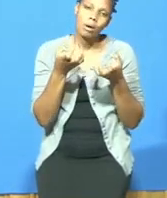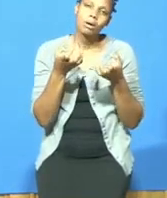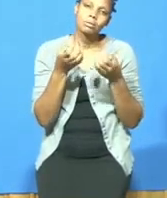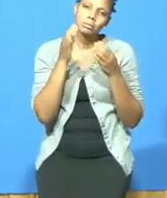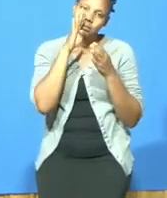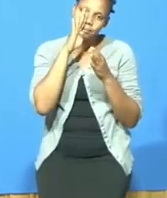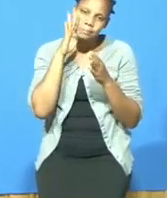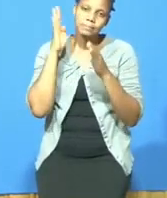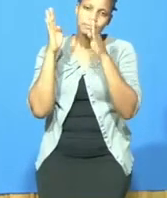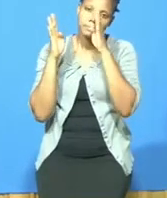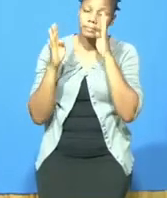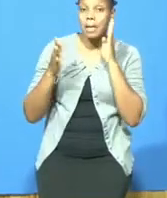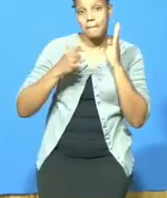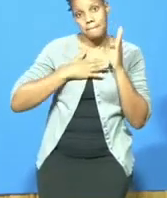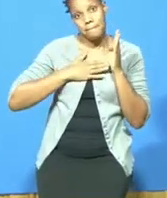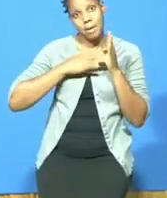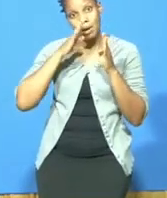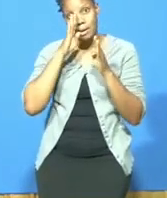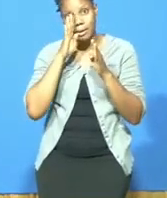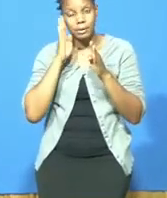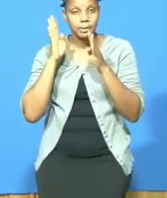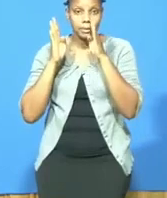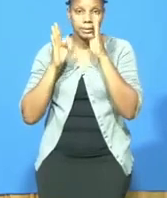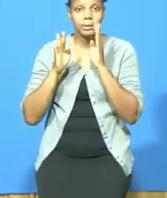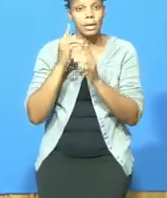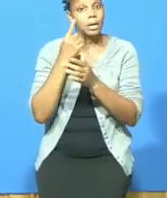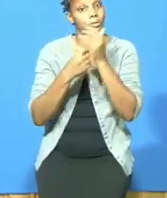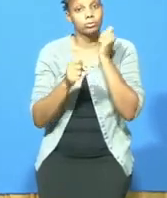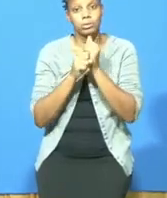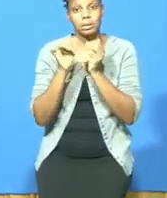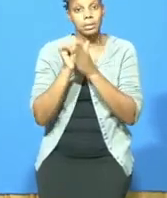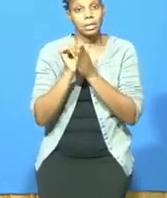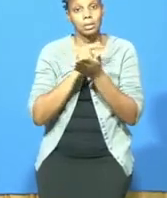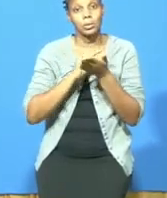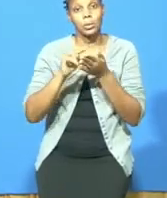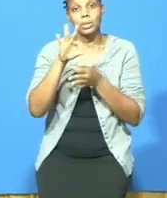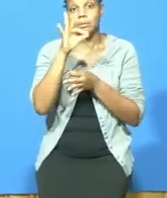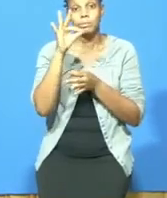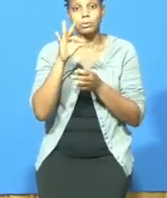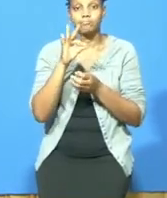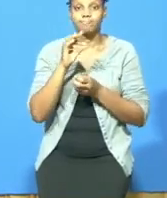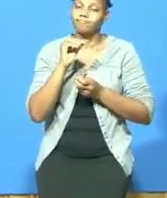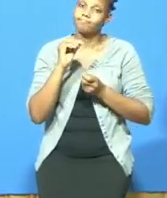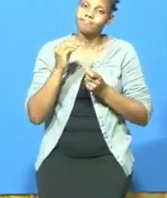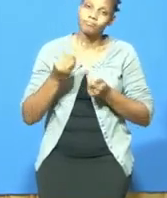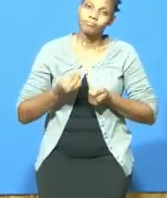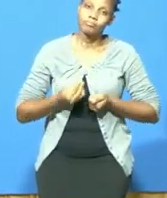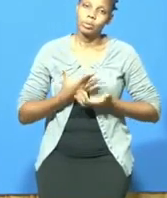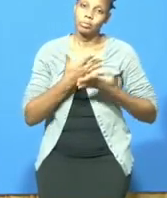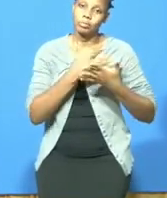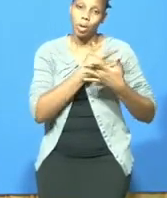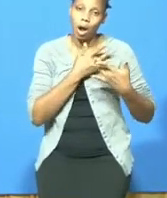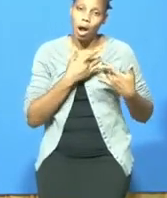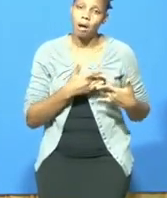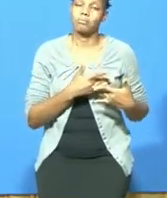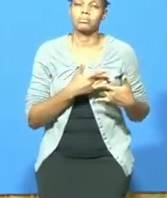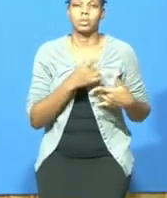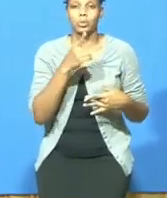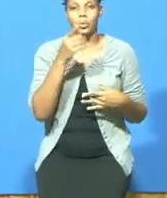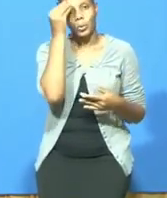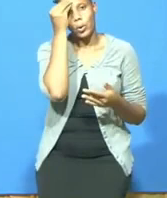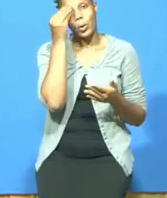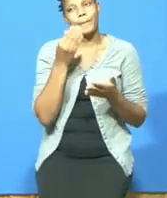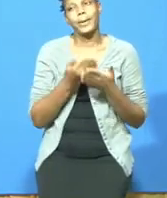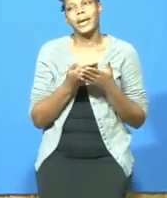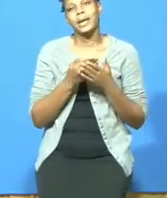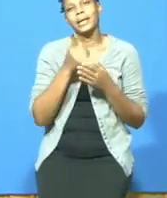your tears, my tears. I trust that as the Holy Spirit spoke to your heart, you